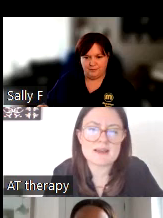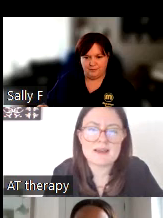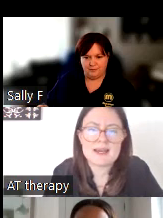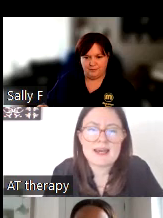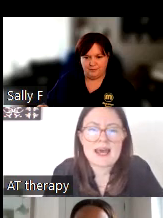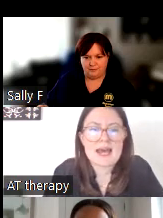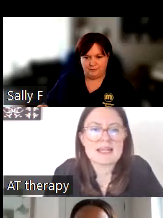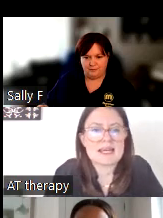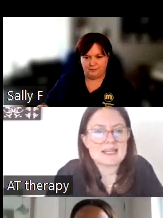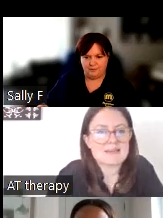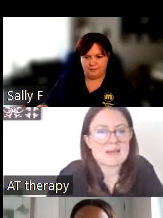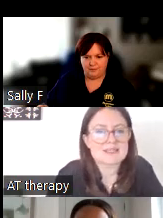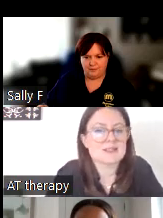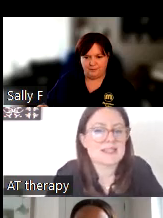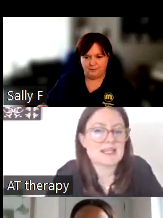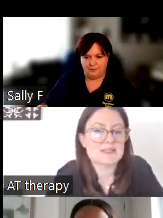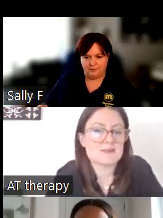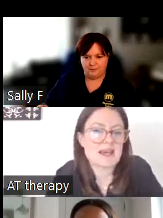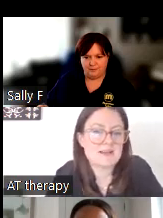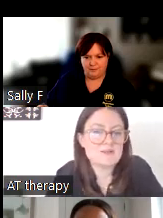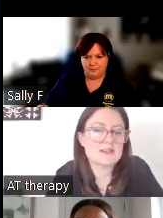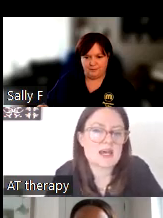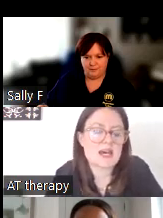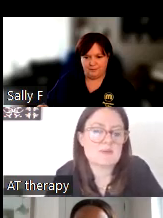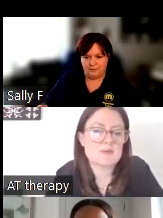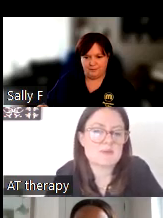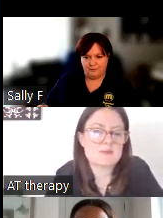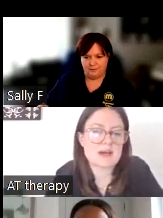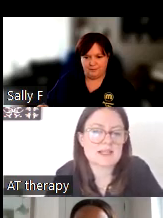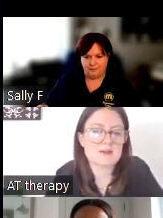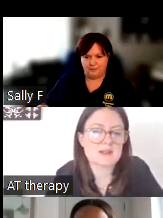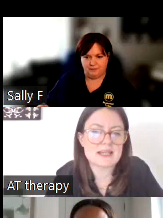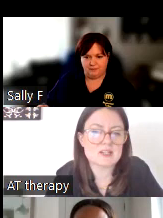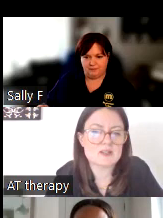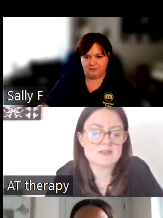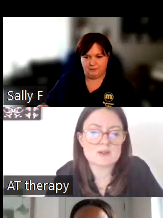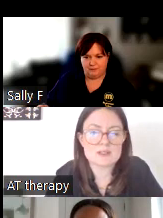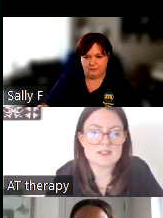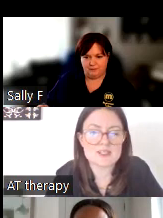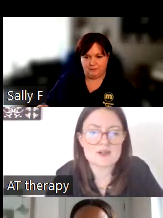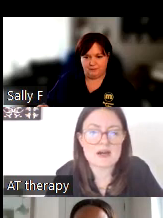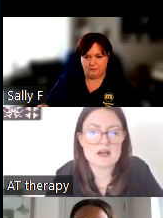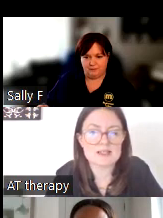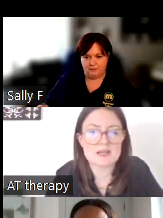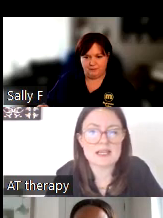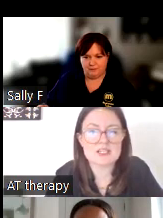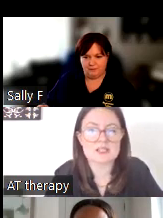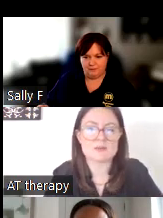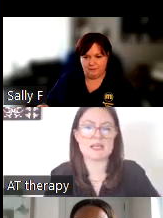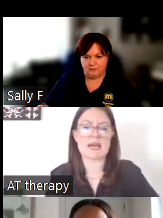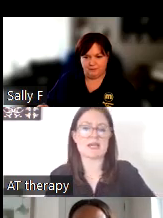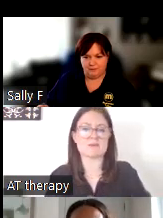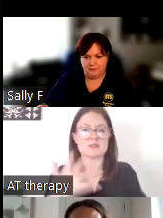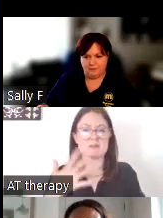learning. And then Makaton signs themselves. Makaton can naturally support us to slow down our speech